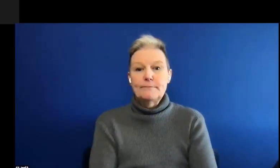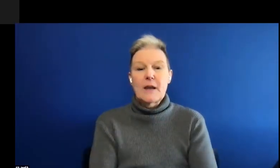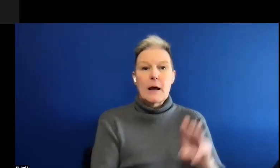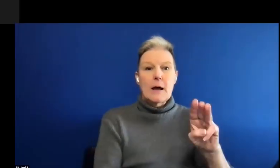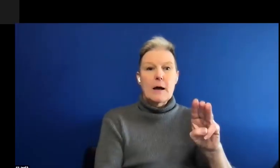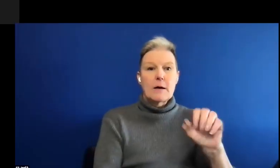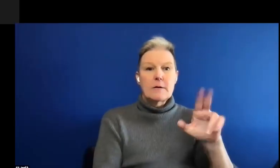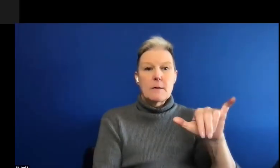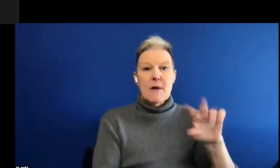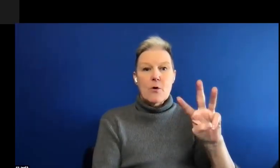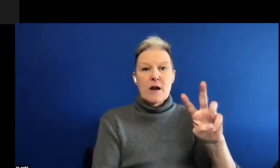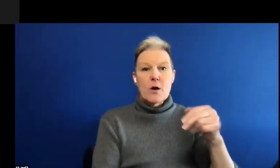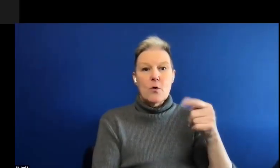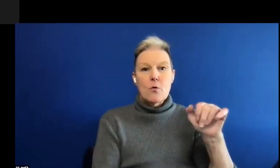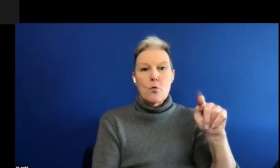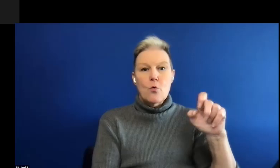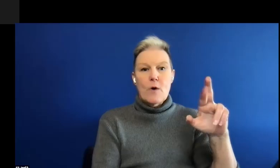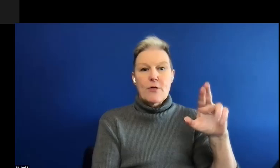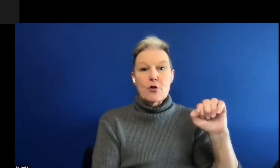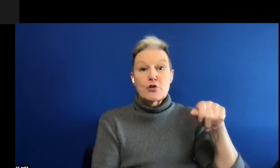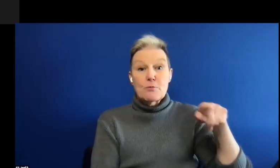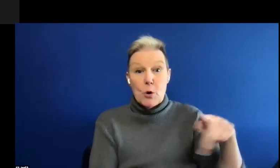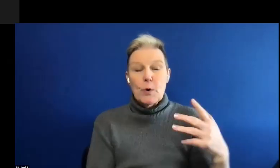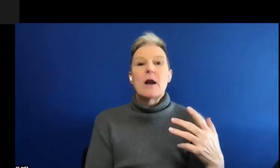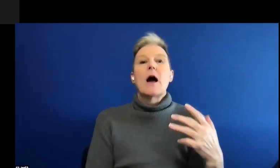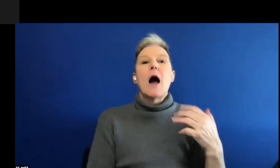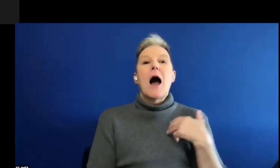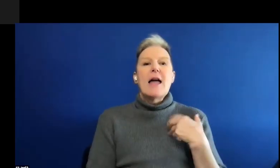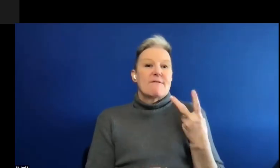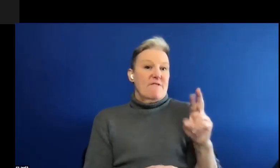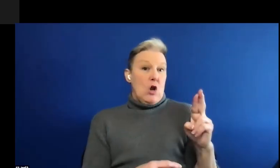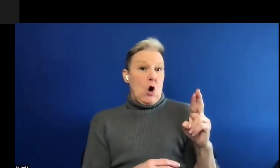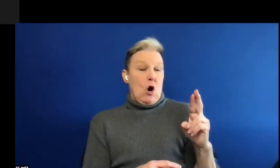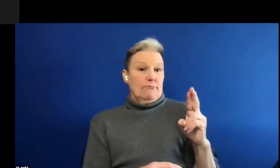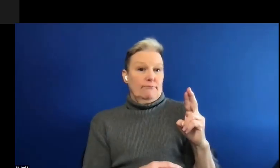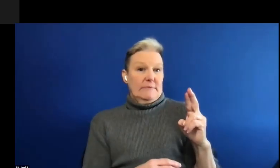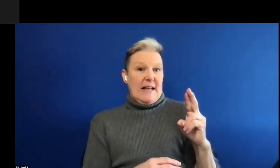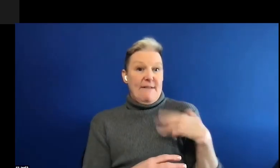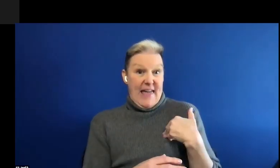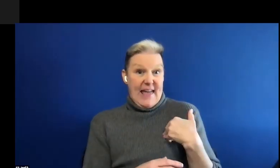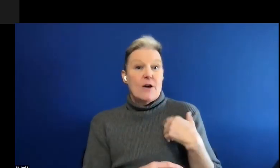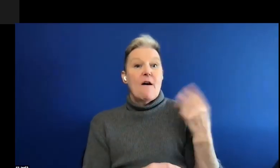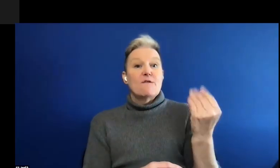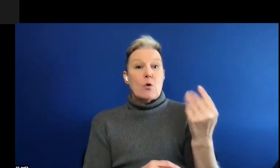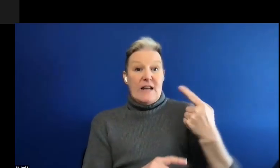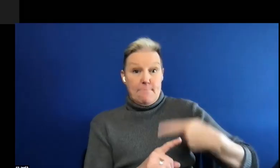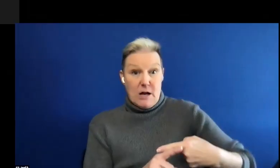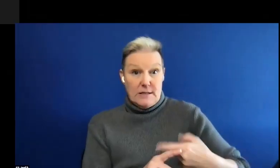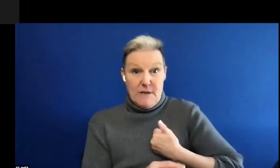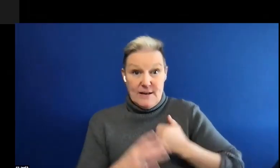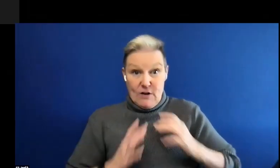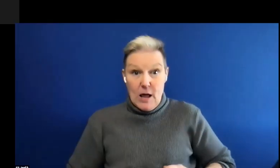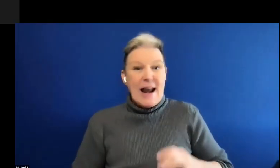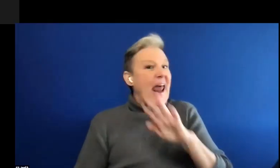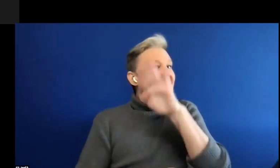Mary Witherspoon. I have had a VR case for 14 months now, and I have never